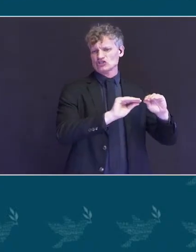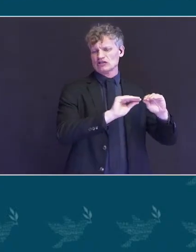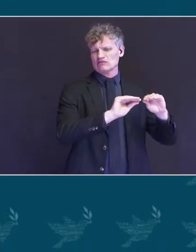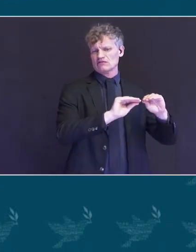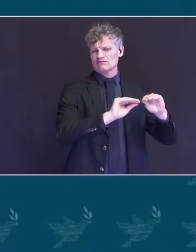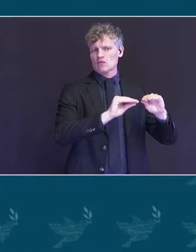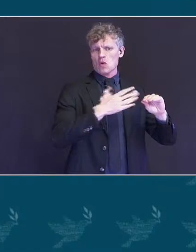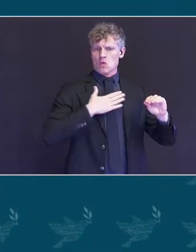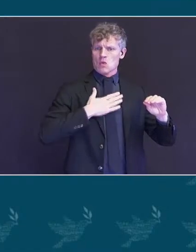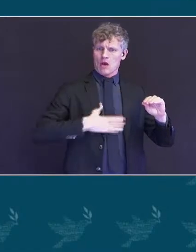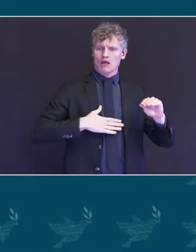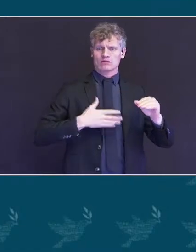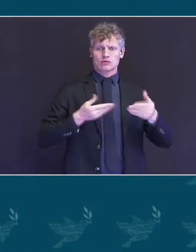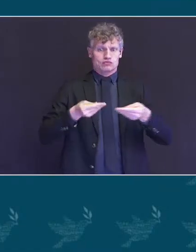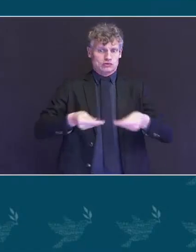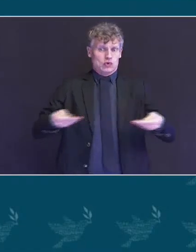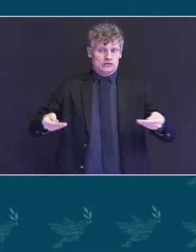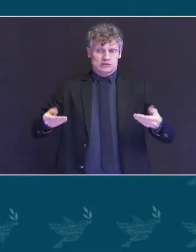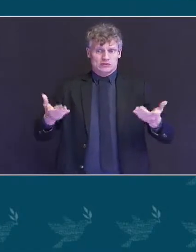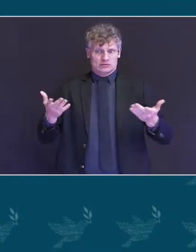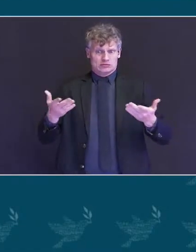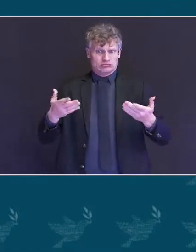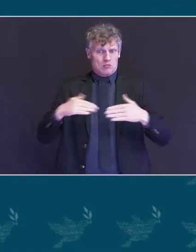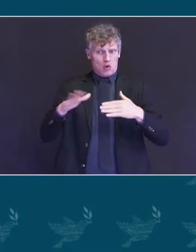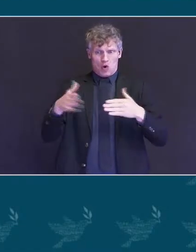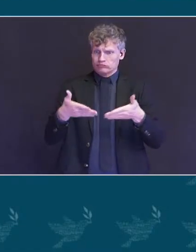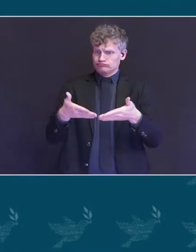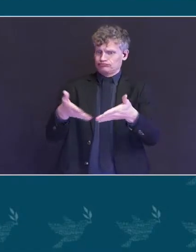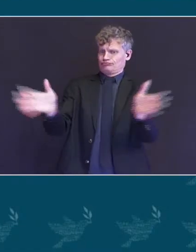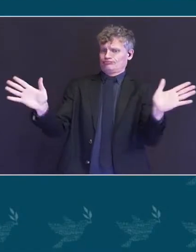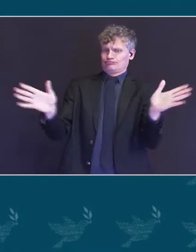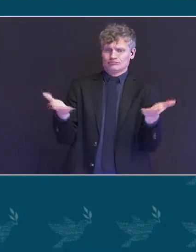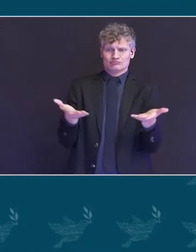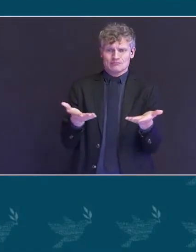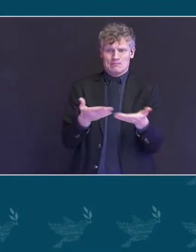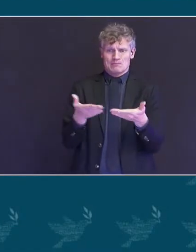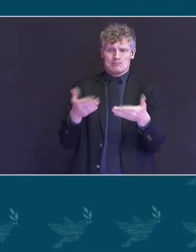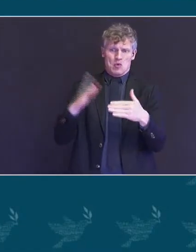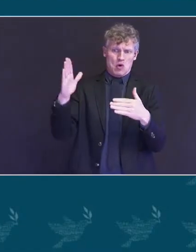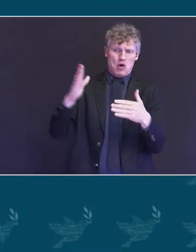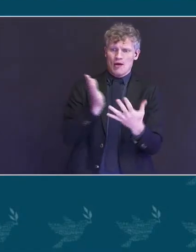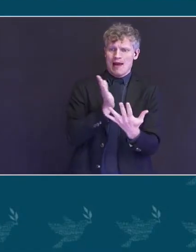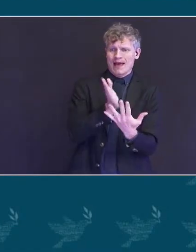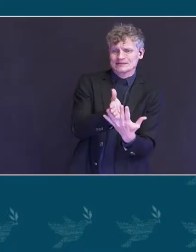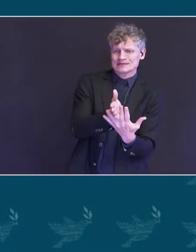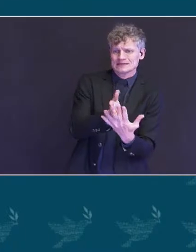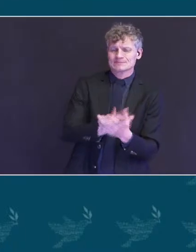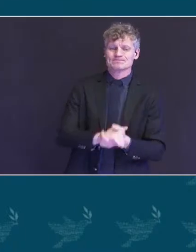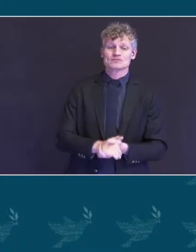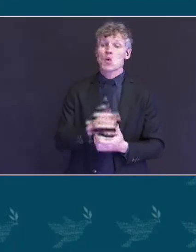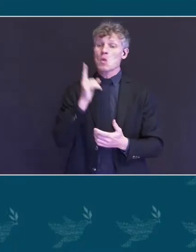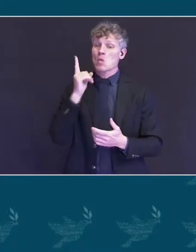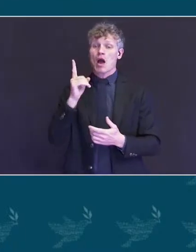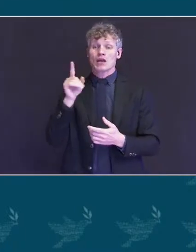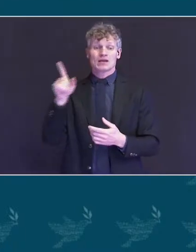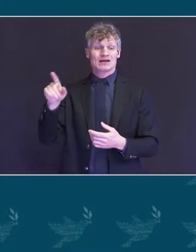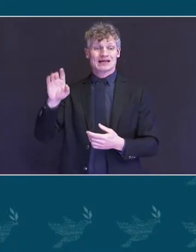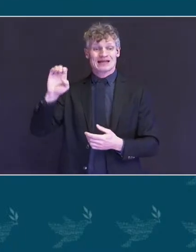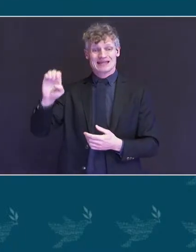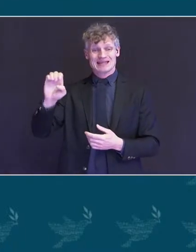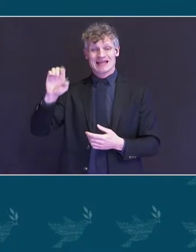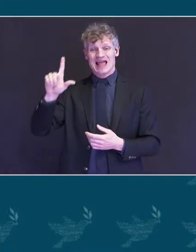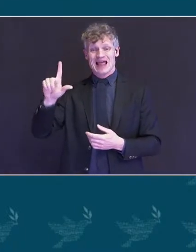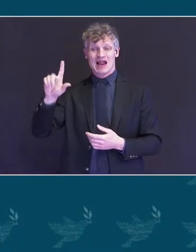to teaching and learning resources. One such initiative is the Early Learning Resource Network, ELRN,